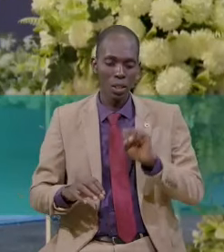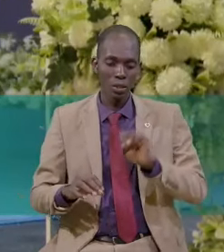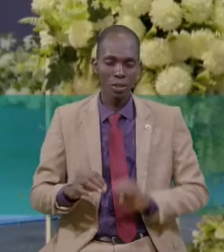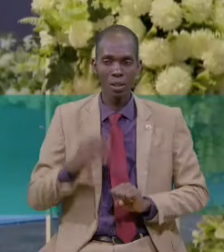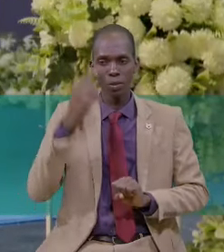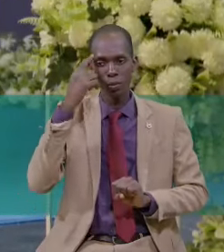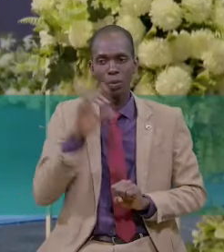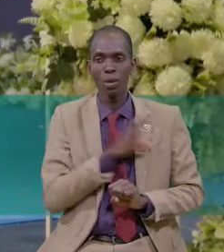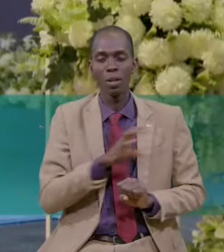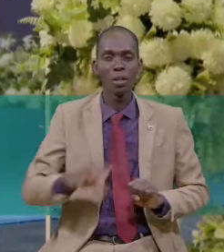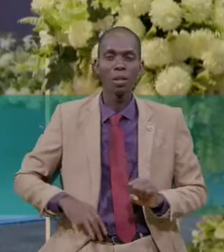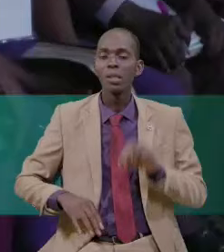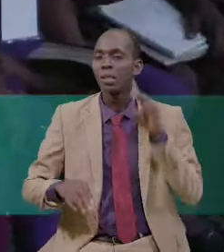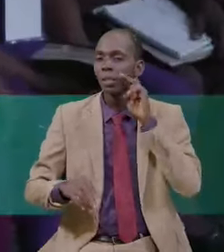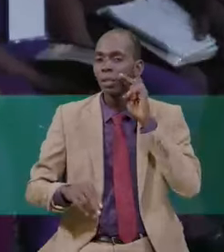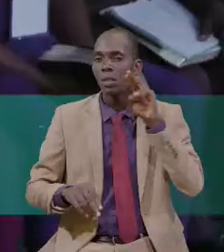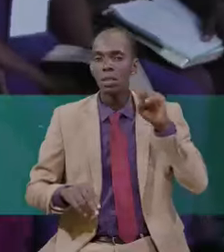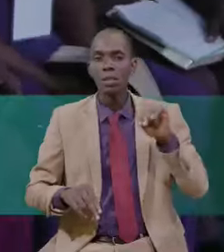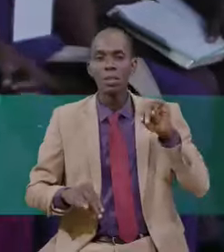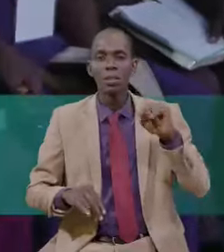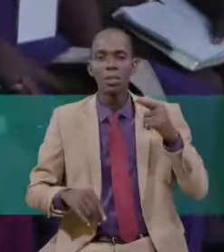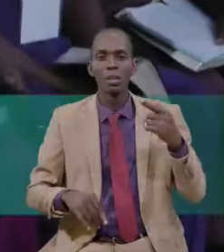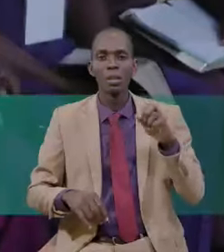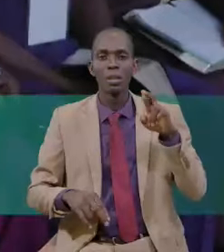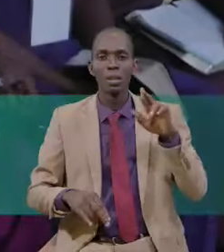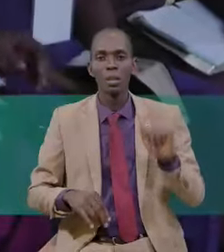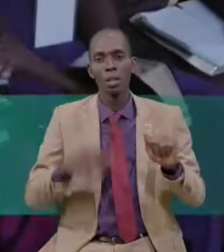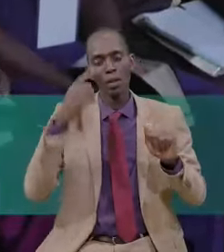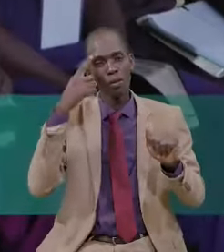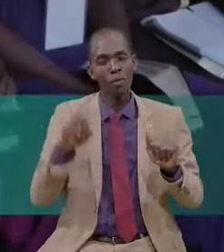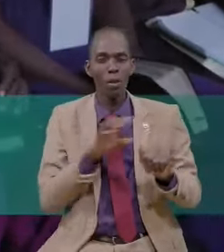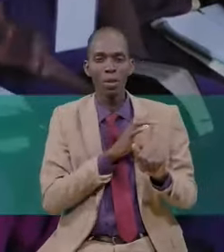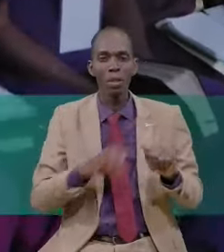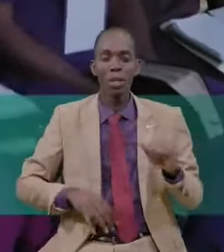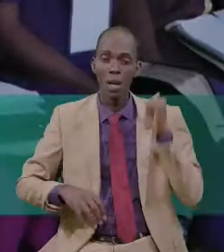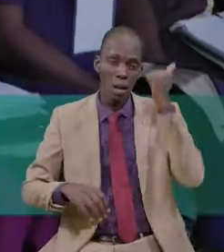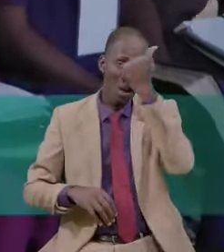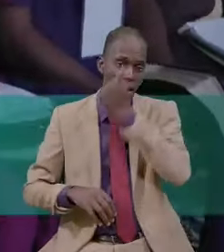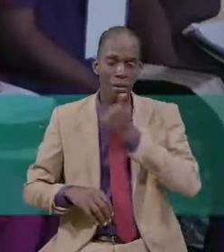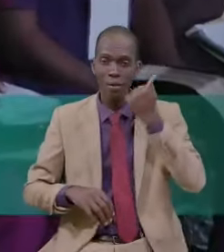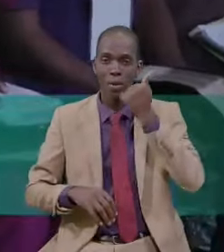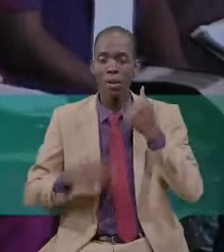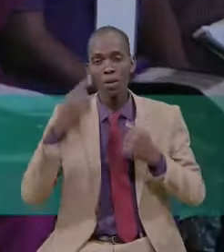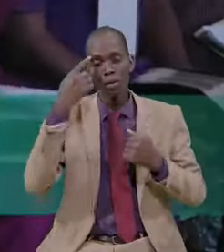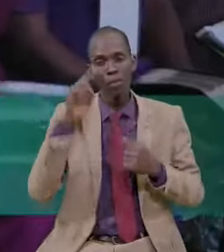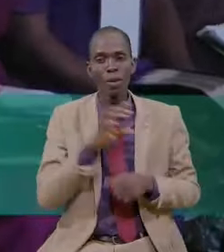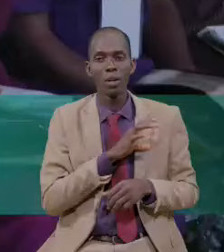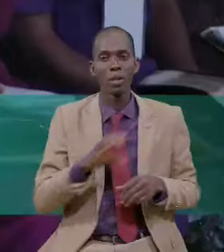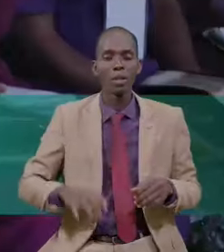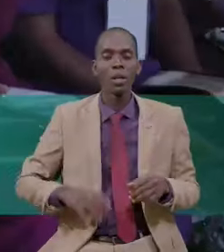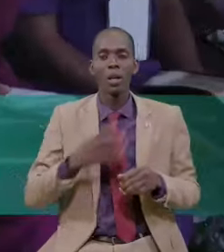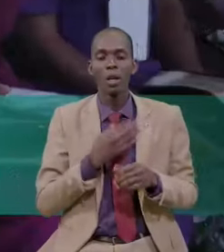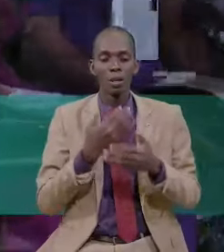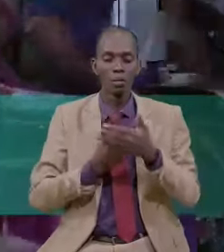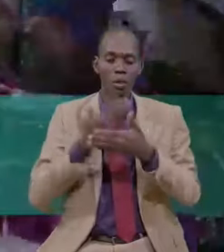Amen. Nigeria for Christ. Amen. Africa for Christ. Amen. And beyond